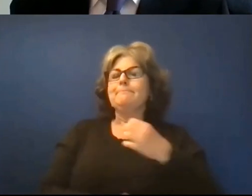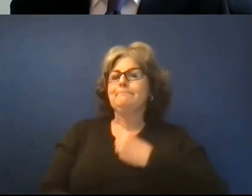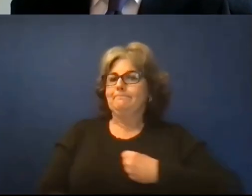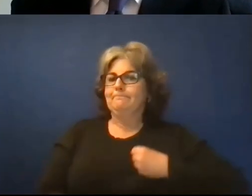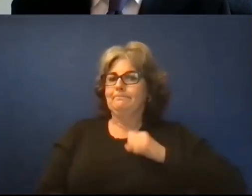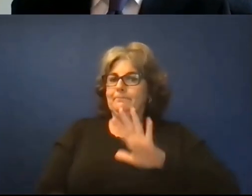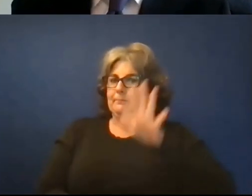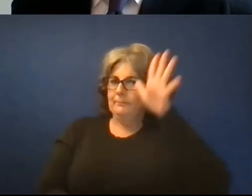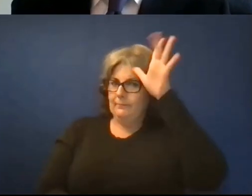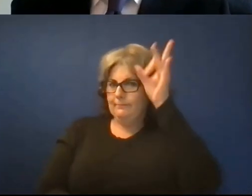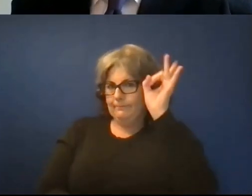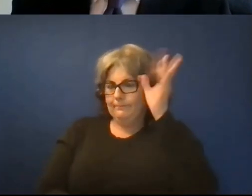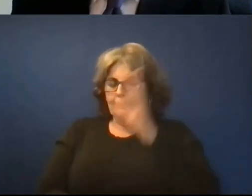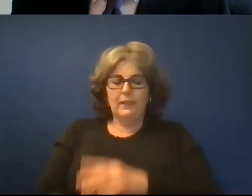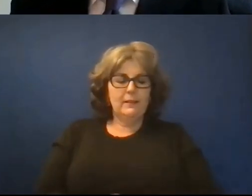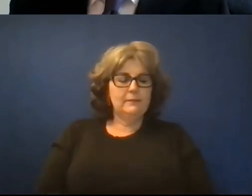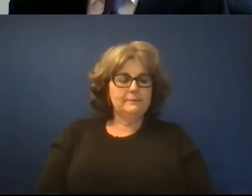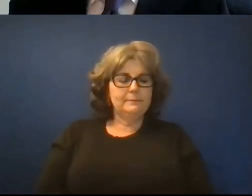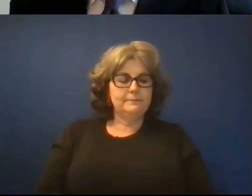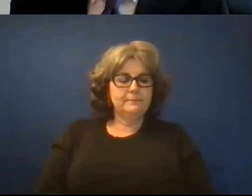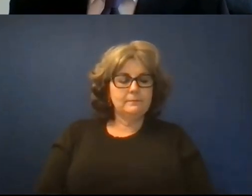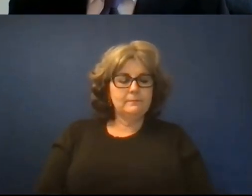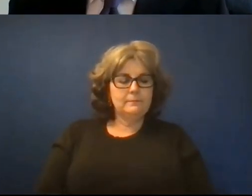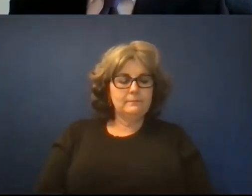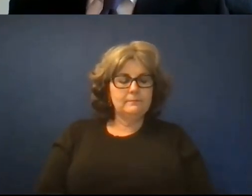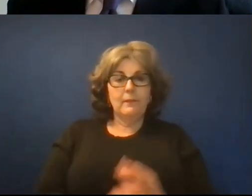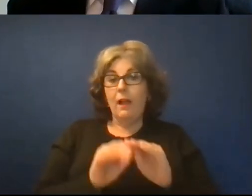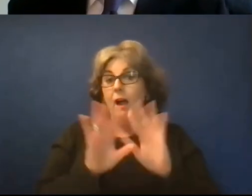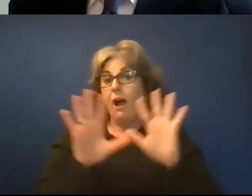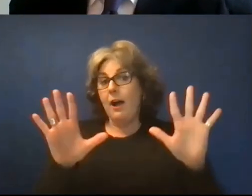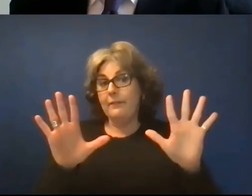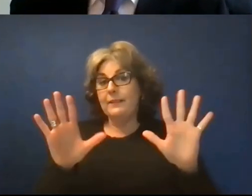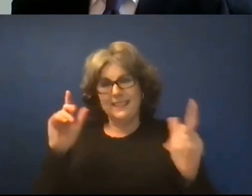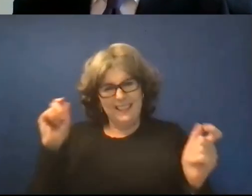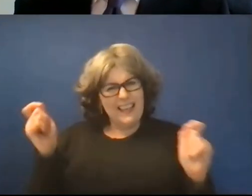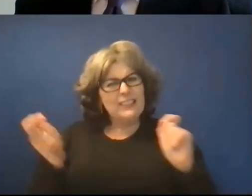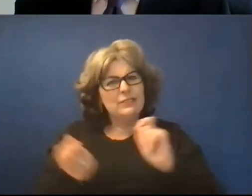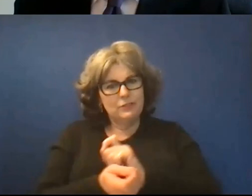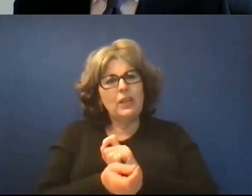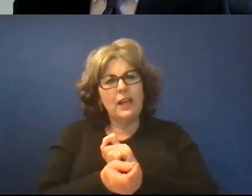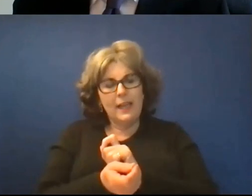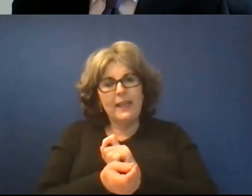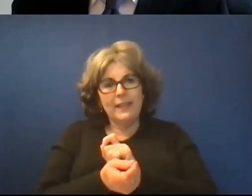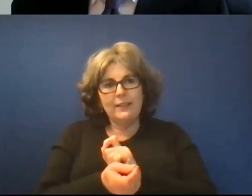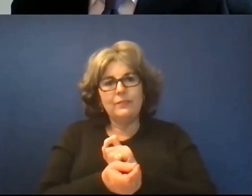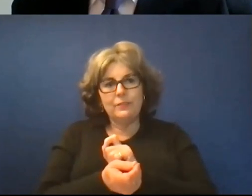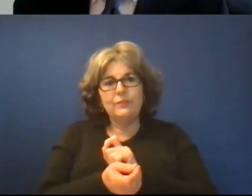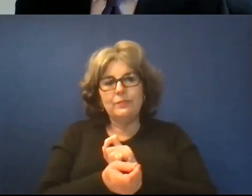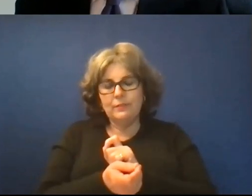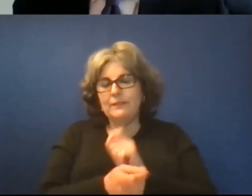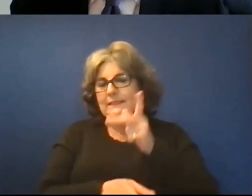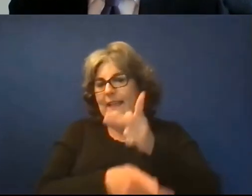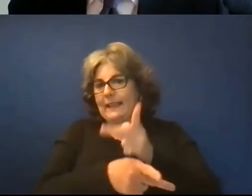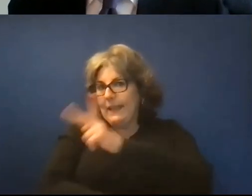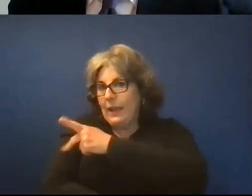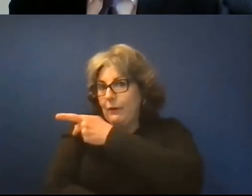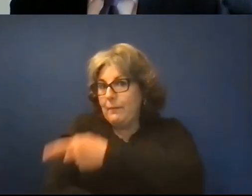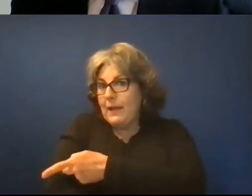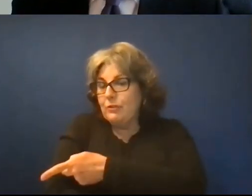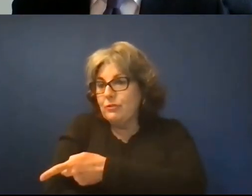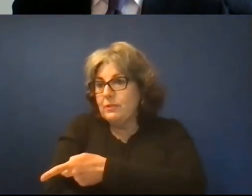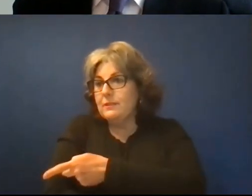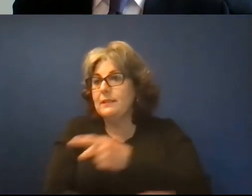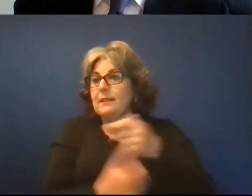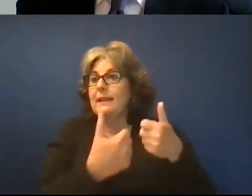tragic. And it obviously completely changed the way you go about treating patients and isolating them in